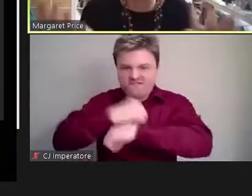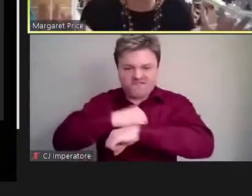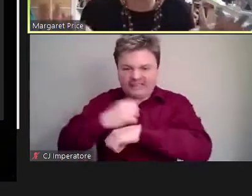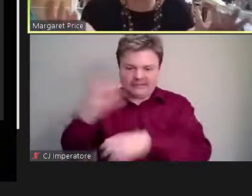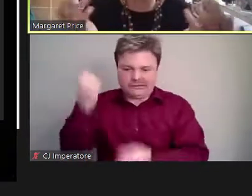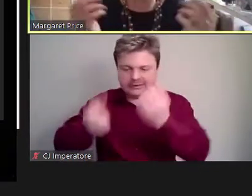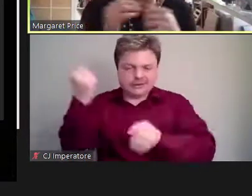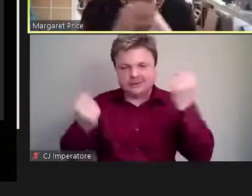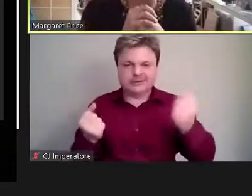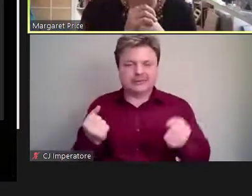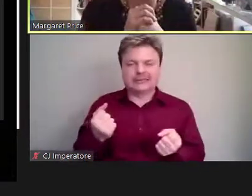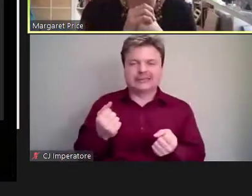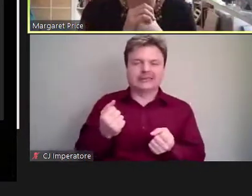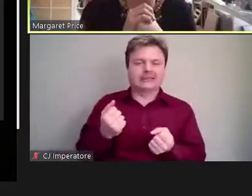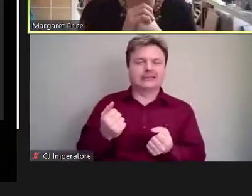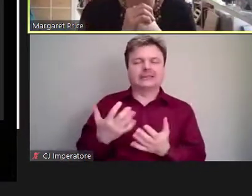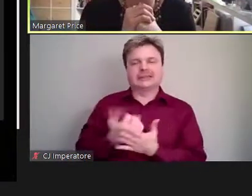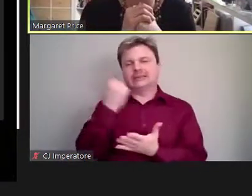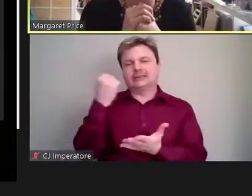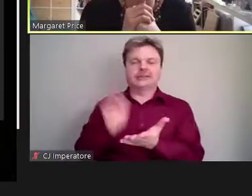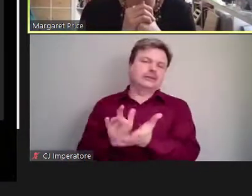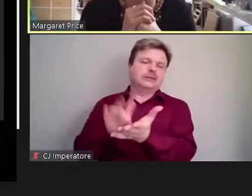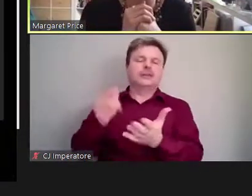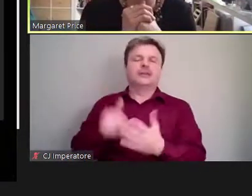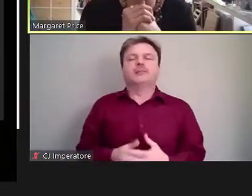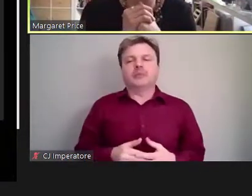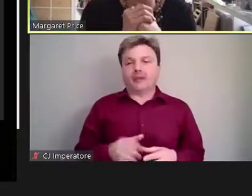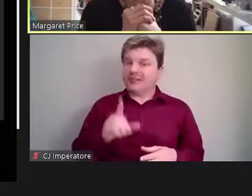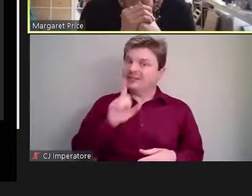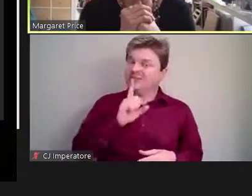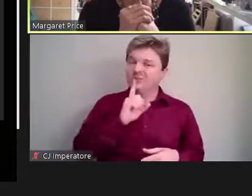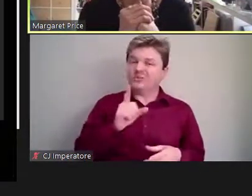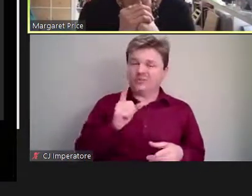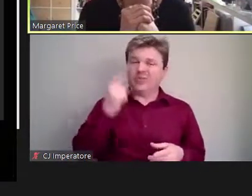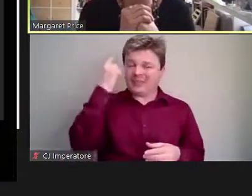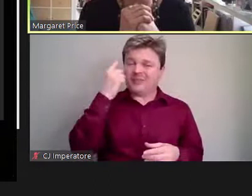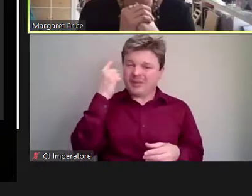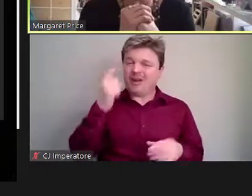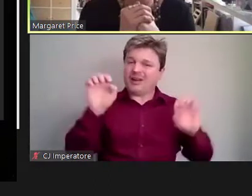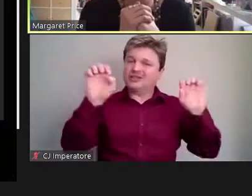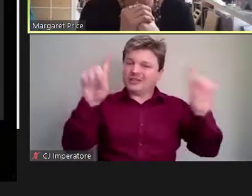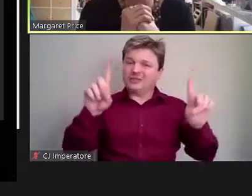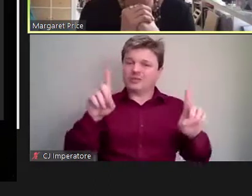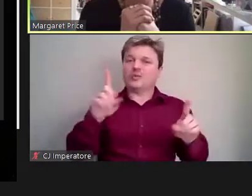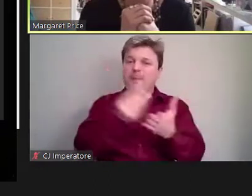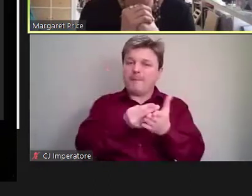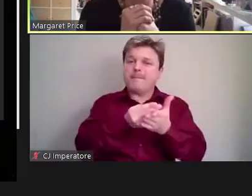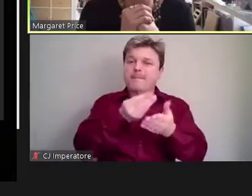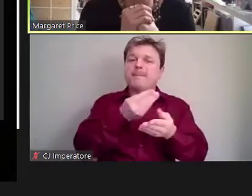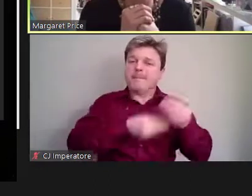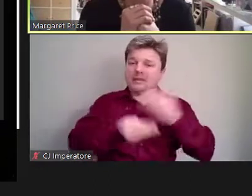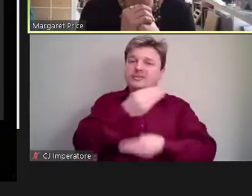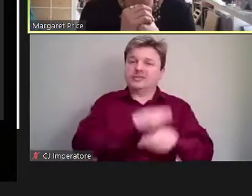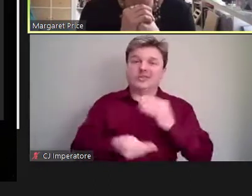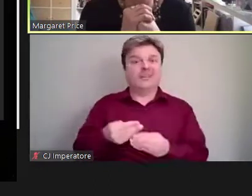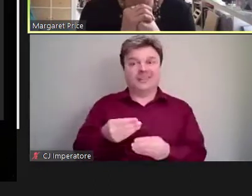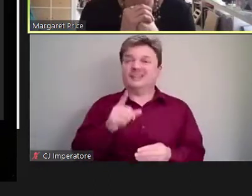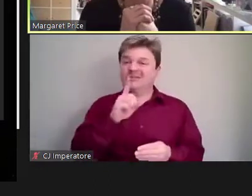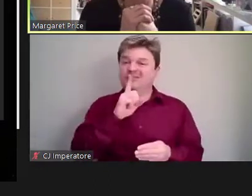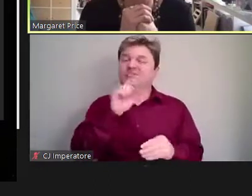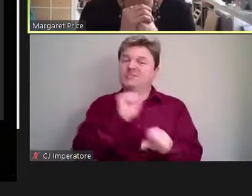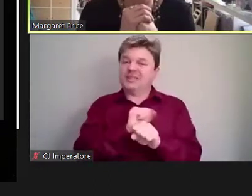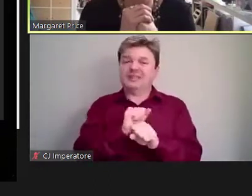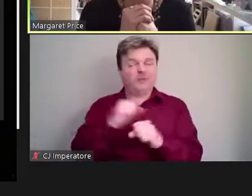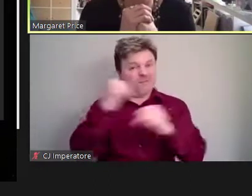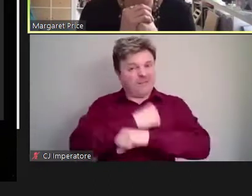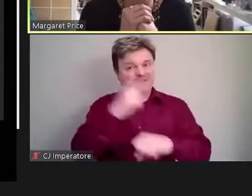It is true a lot of the time, given the way academic budgets are written, but it doesn't have to be true. So thinking about how this